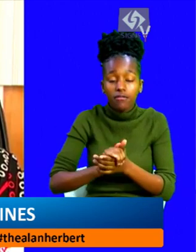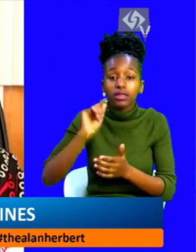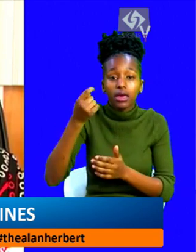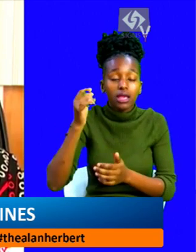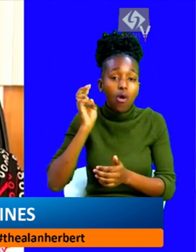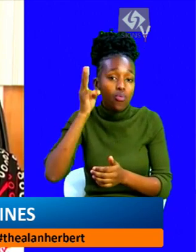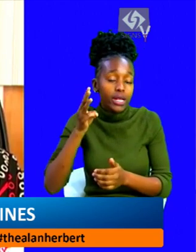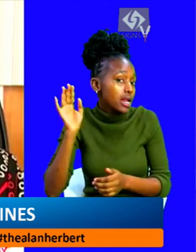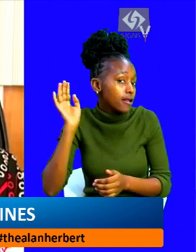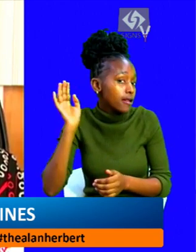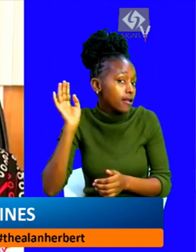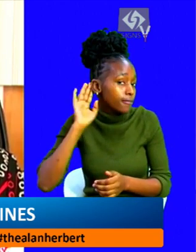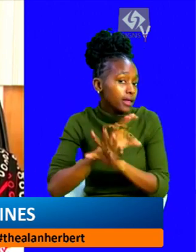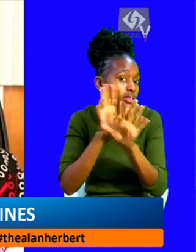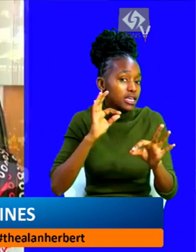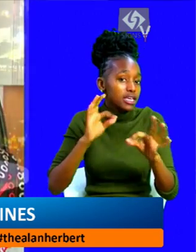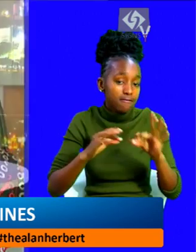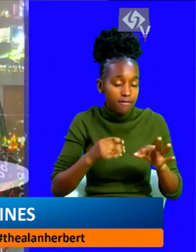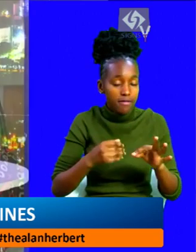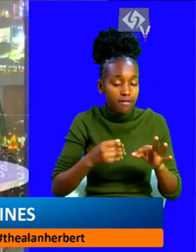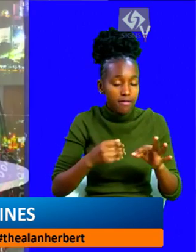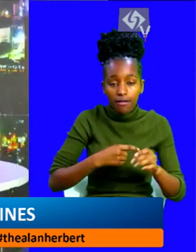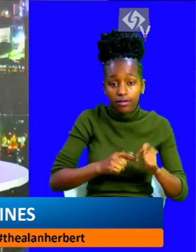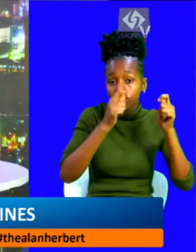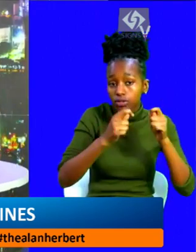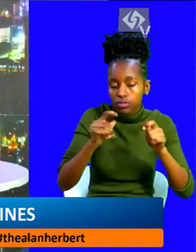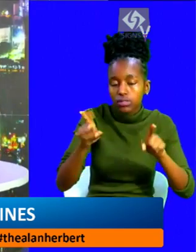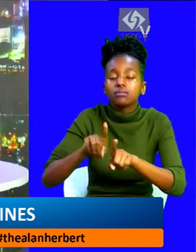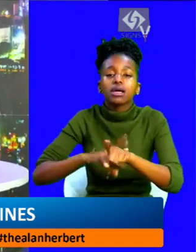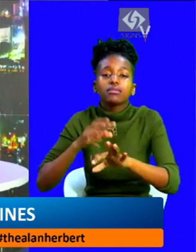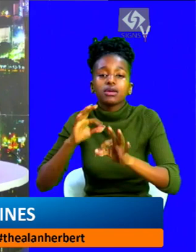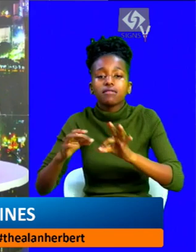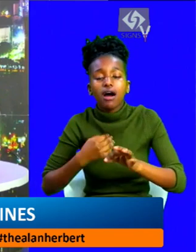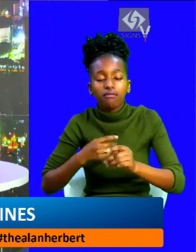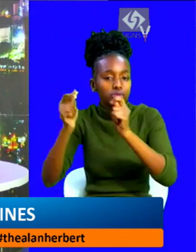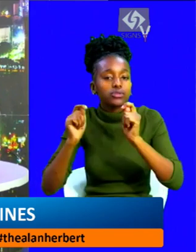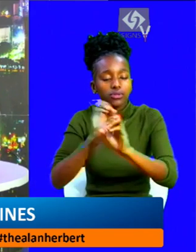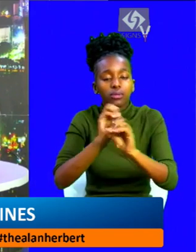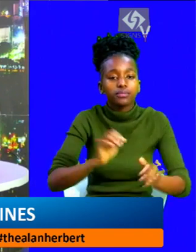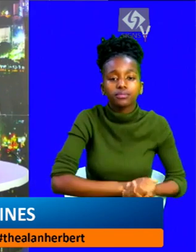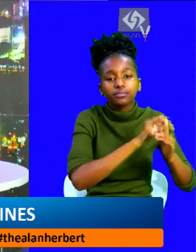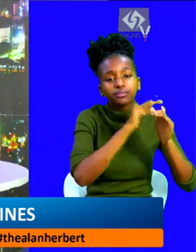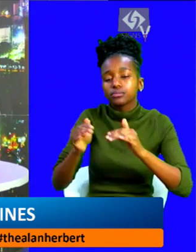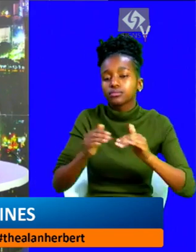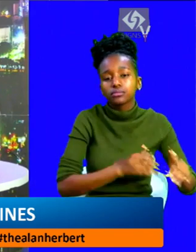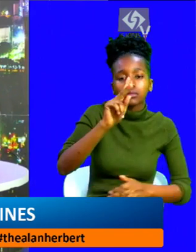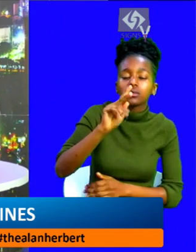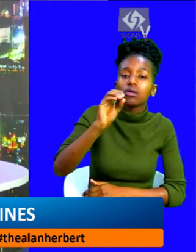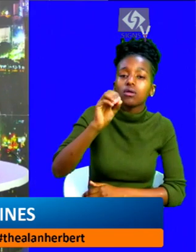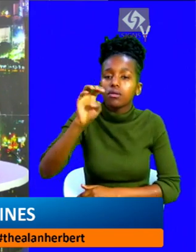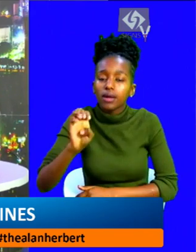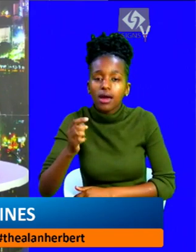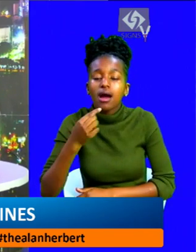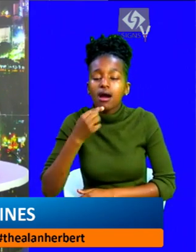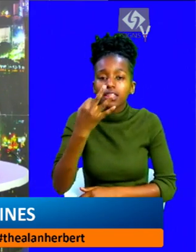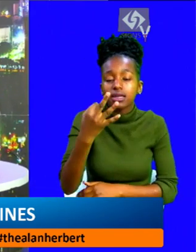factions in a bid to avert the political unrest that has gripped the country. The various groups have added their calls for the